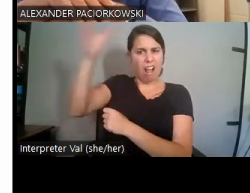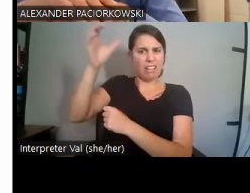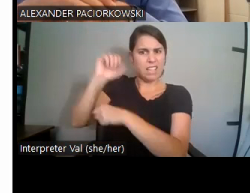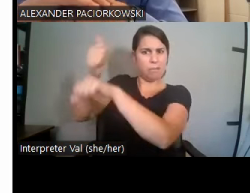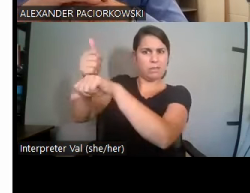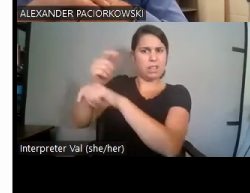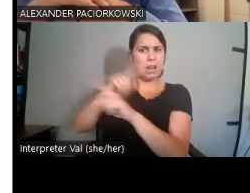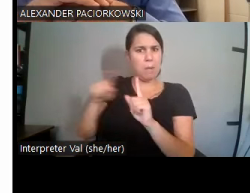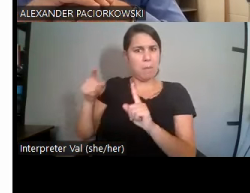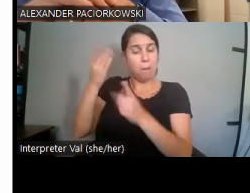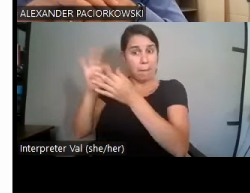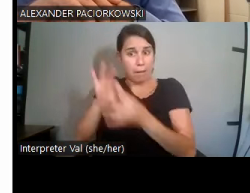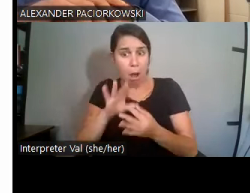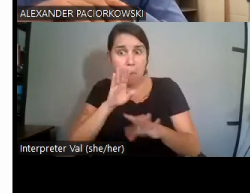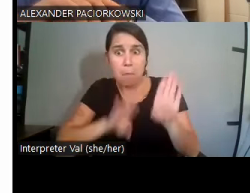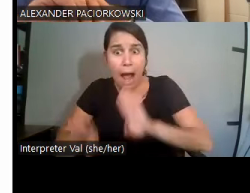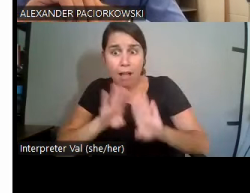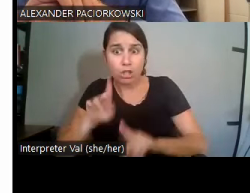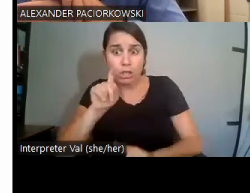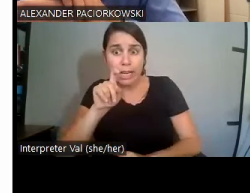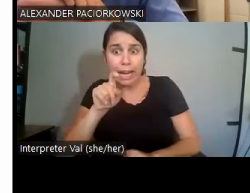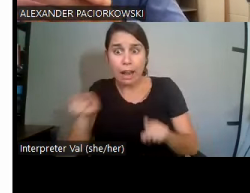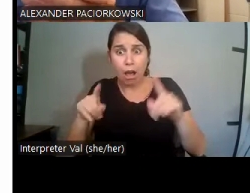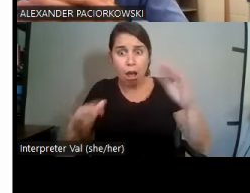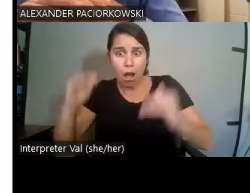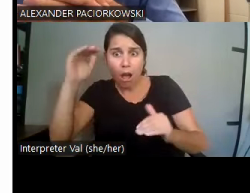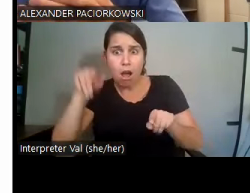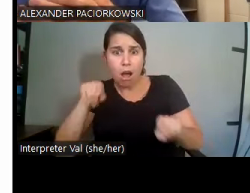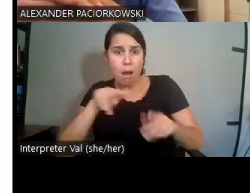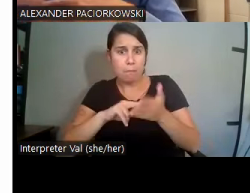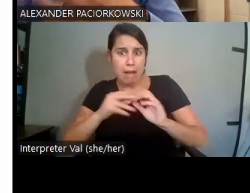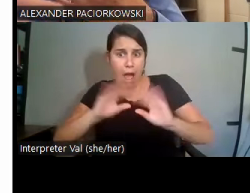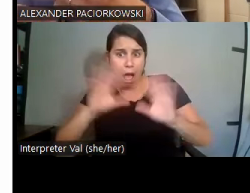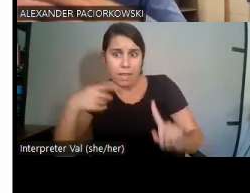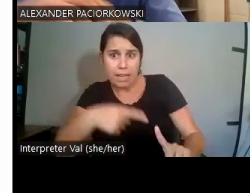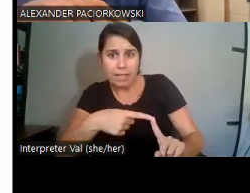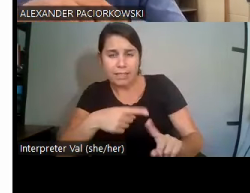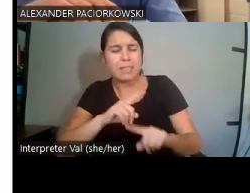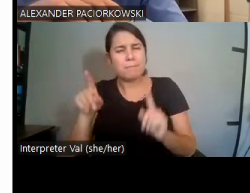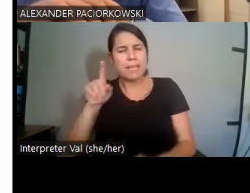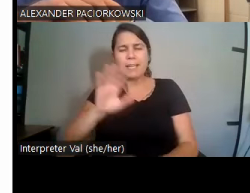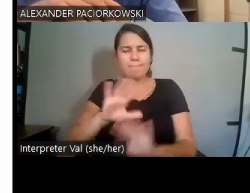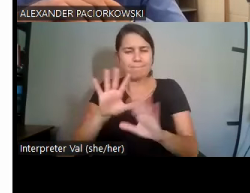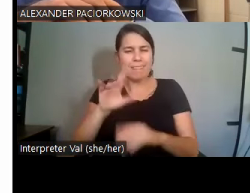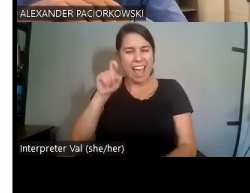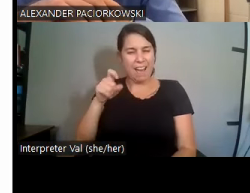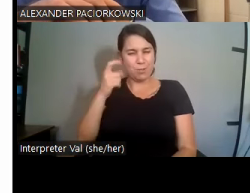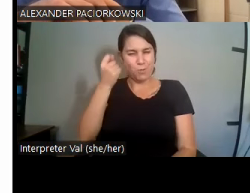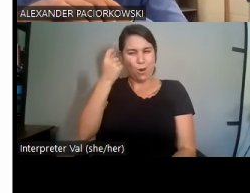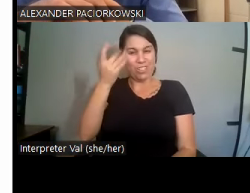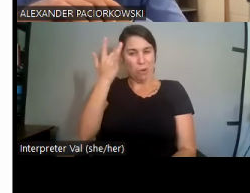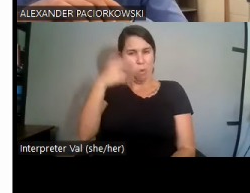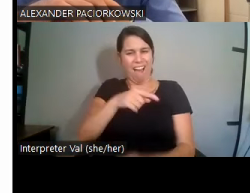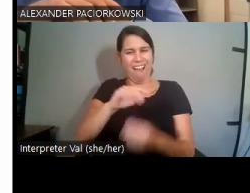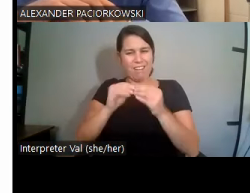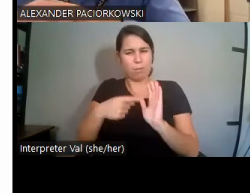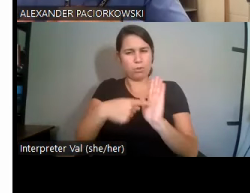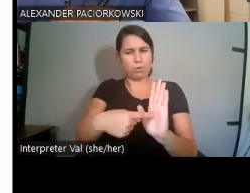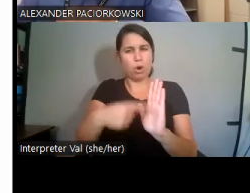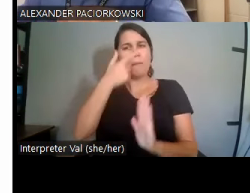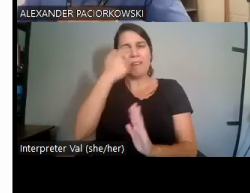that there is a significant experience of racial injustice leading to these disparities in health outcomes in the